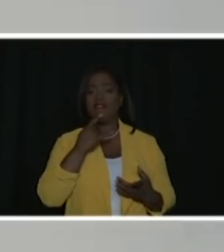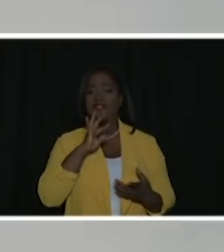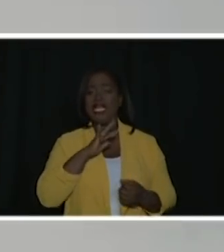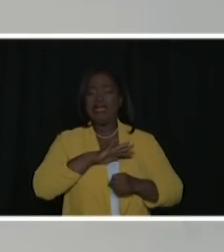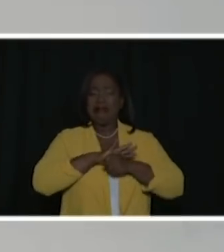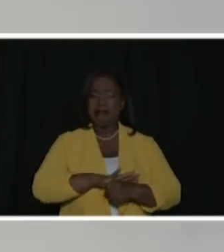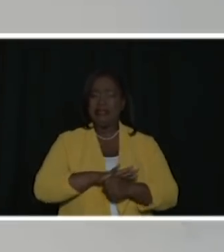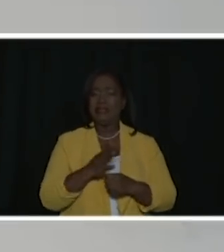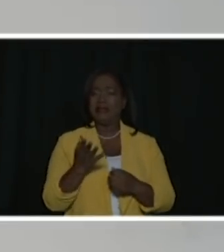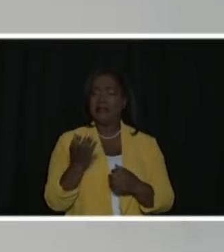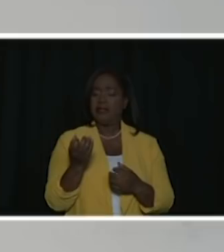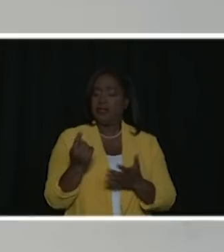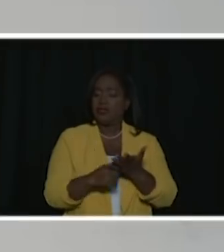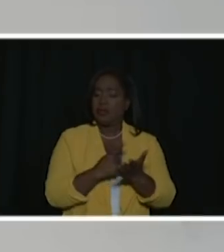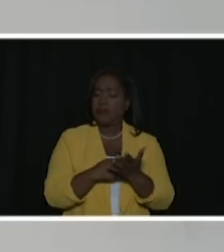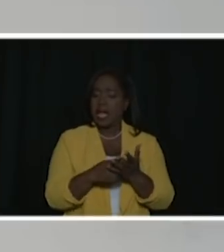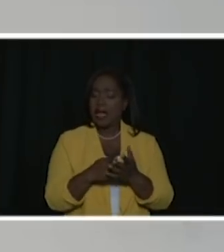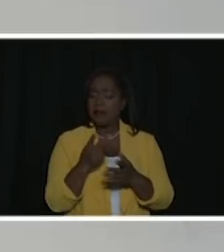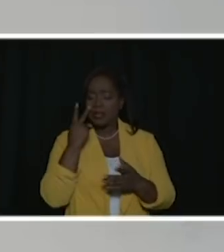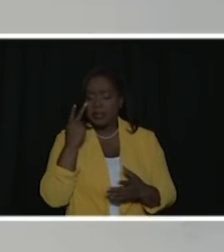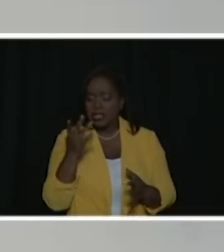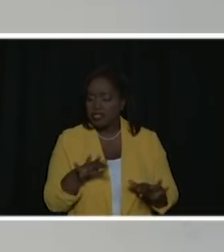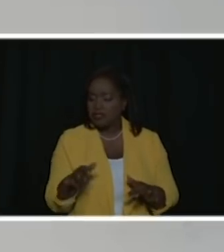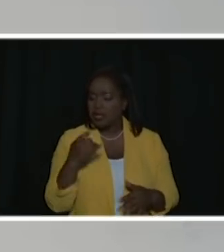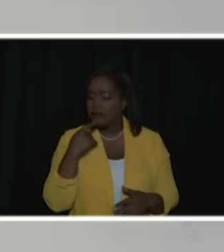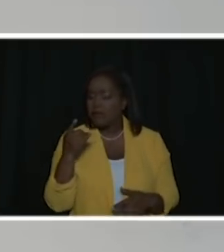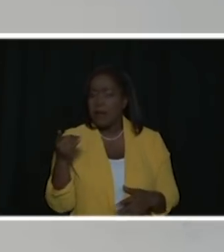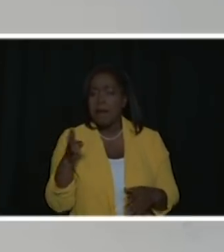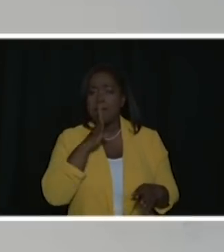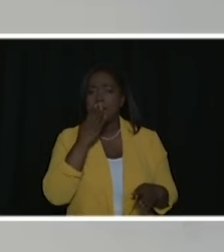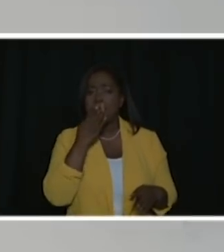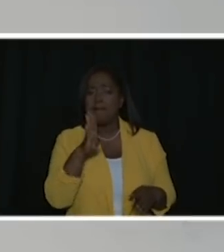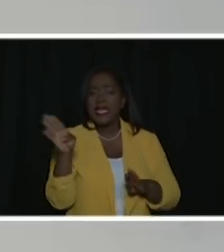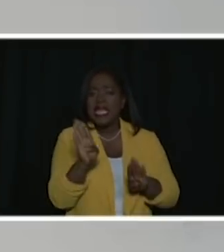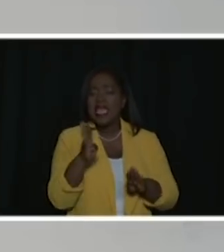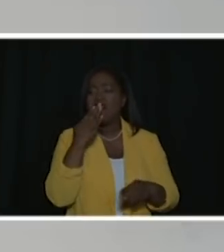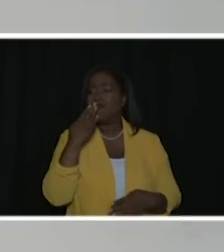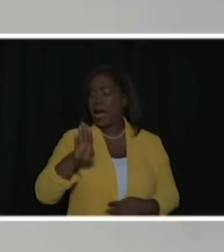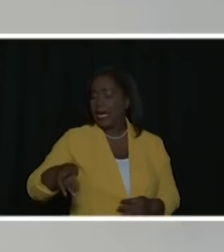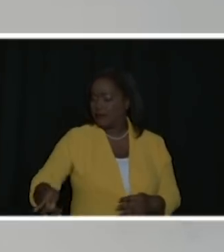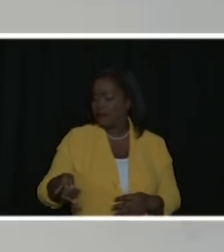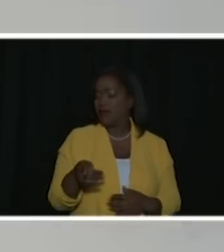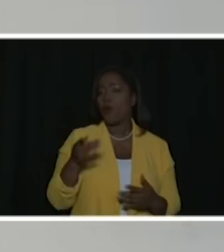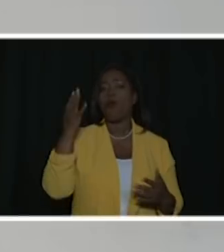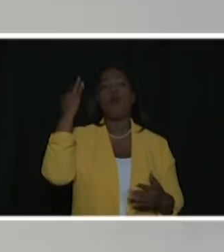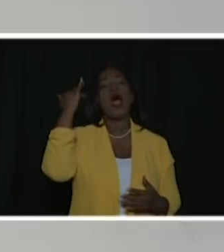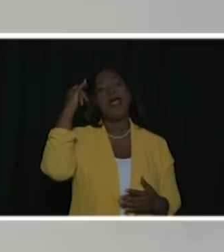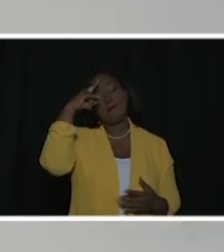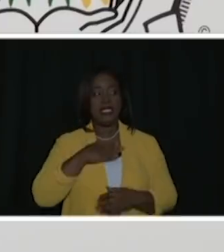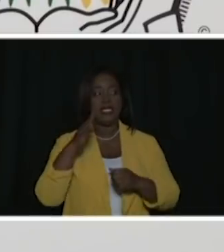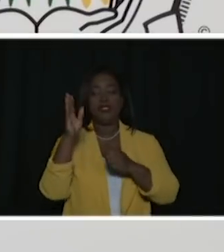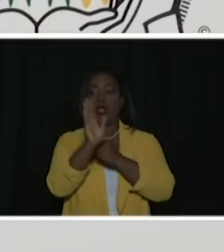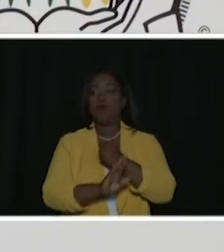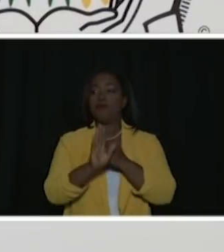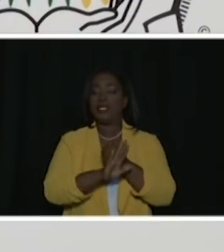say, badly, right? And these things may all be underneath the surface coming from the trauma that they've